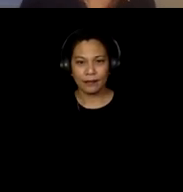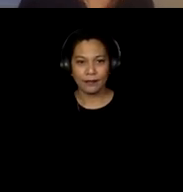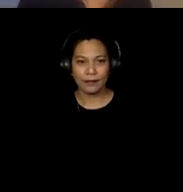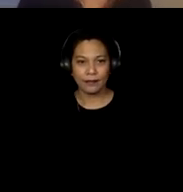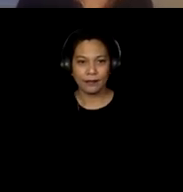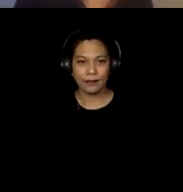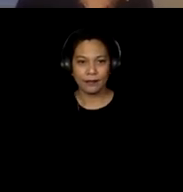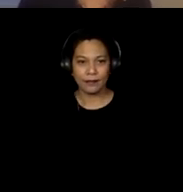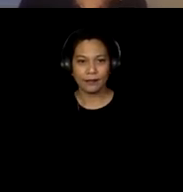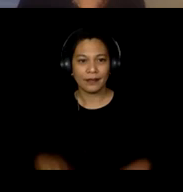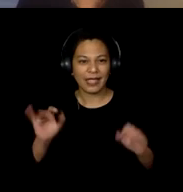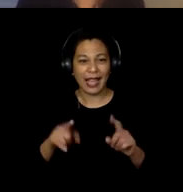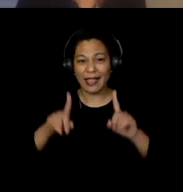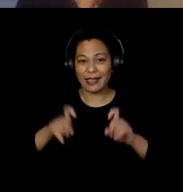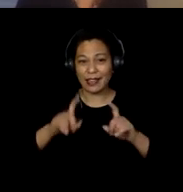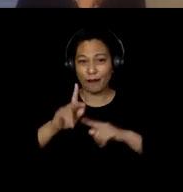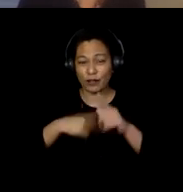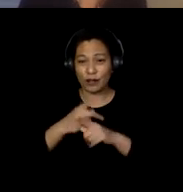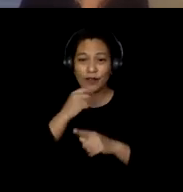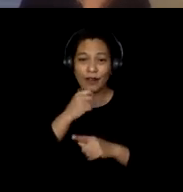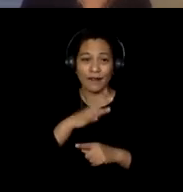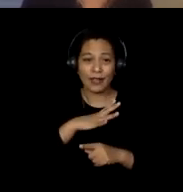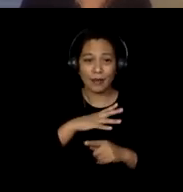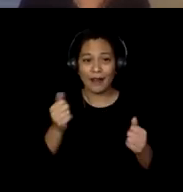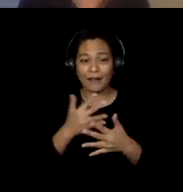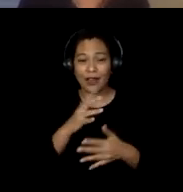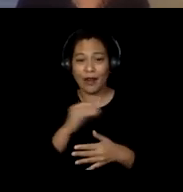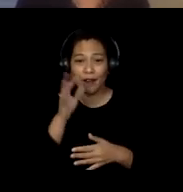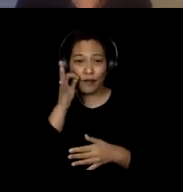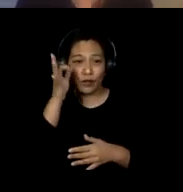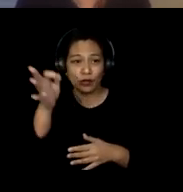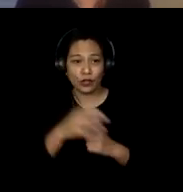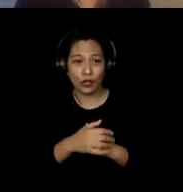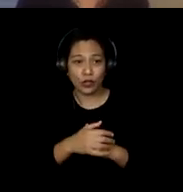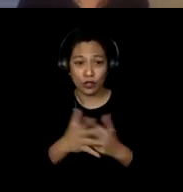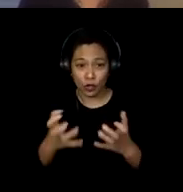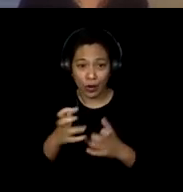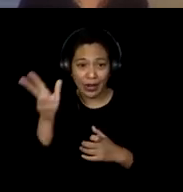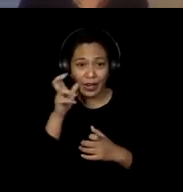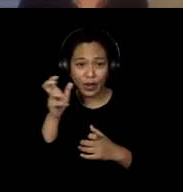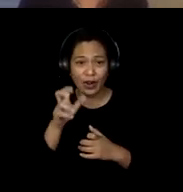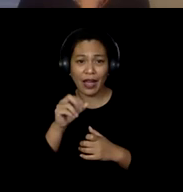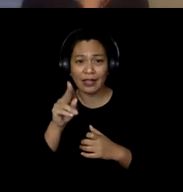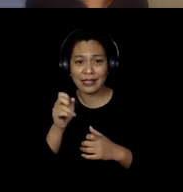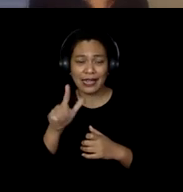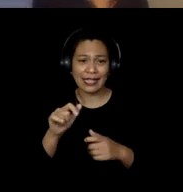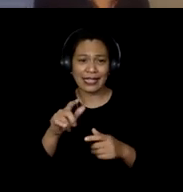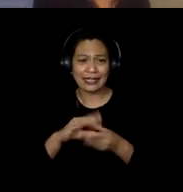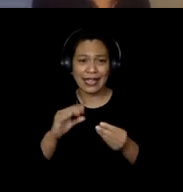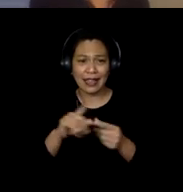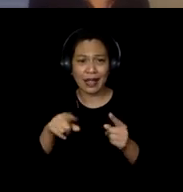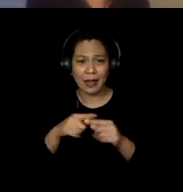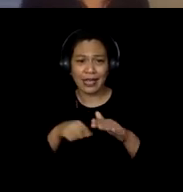Okay, here's the test version of Female, Fear and Future. Would you like to hear an unsettling tale about a subway encounter or